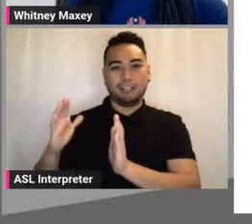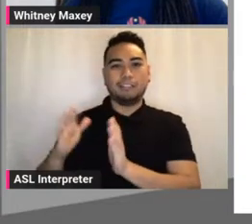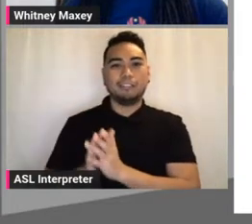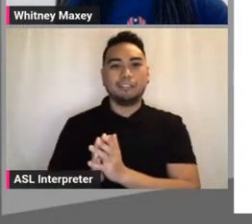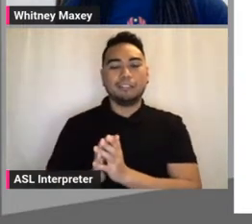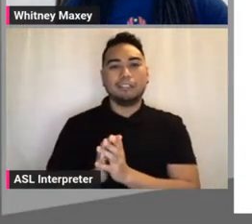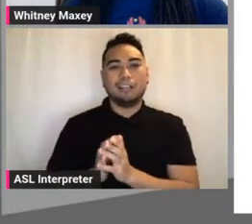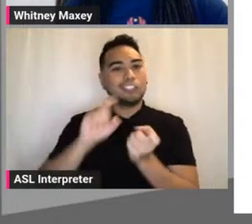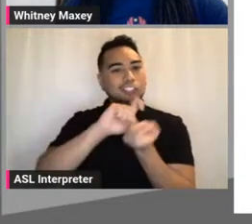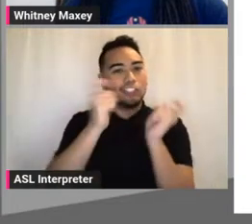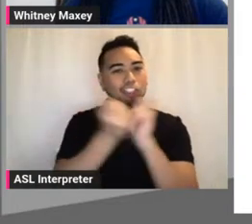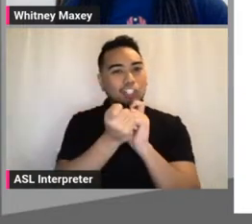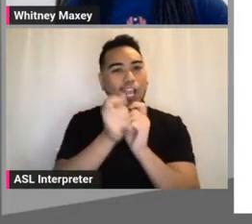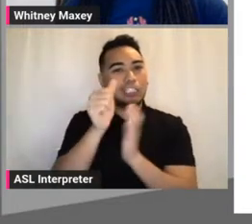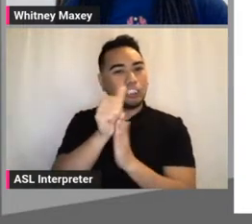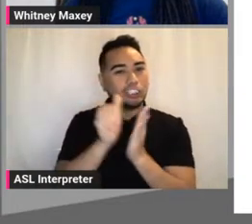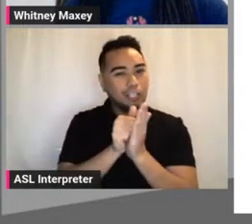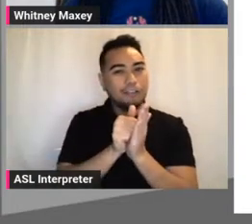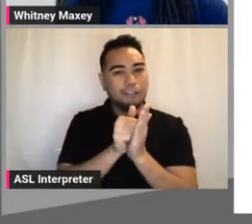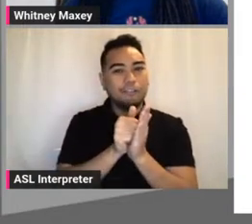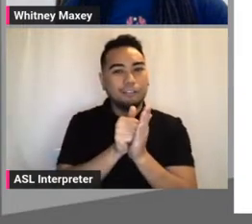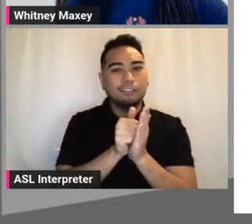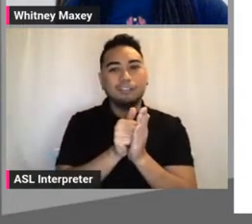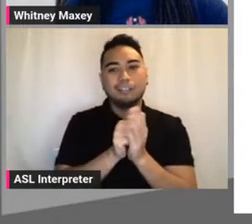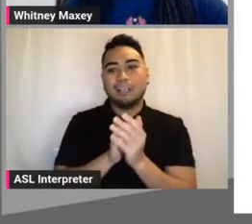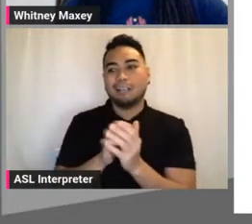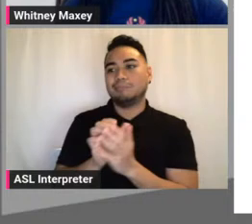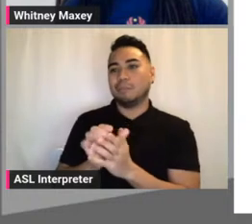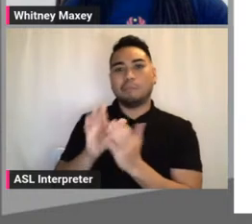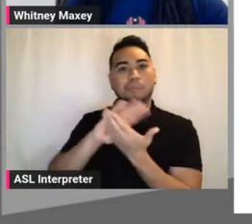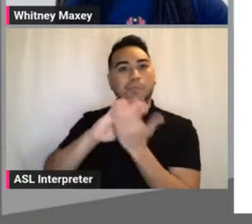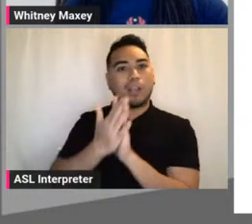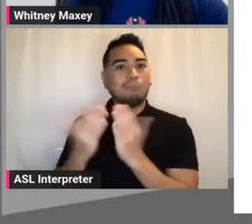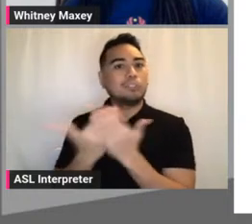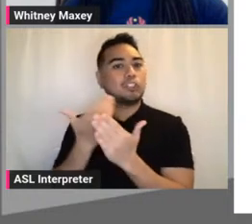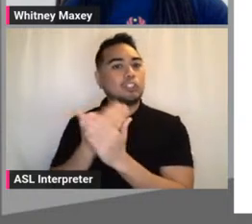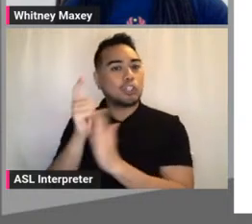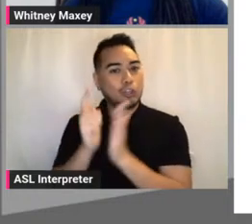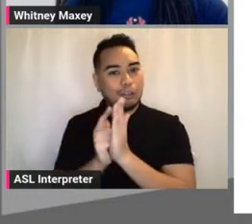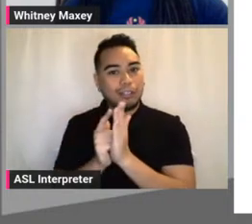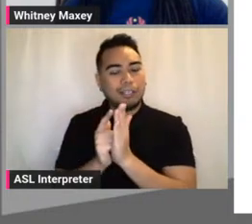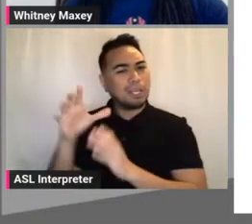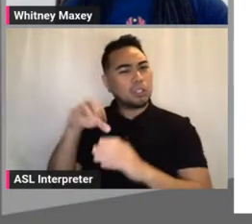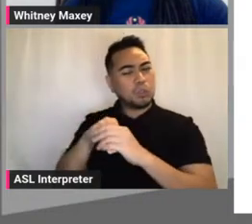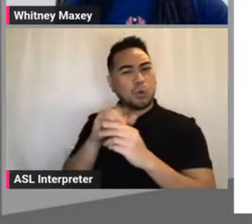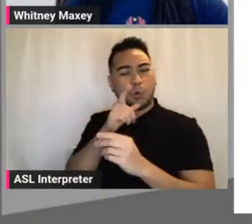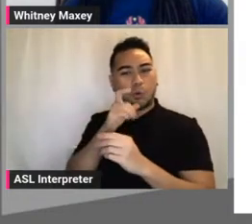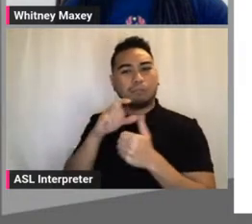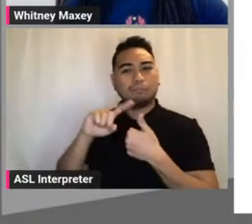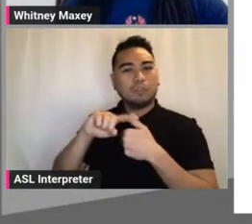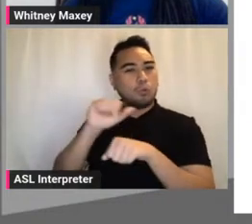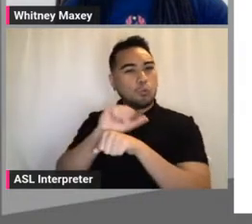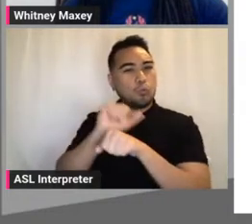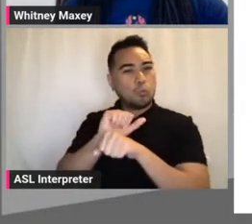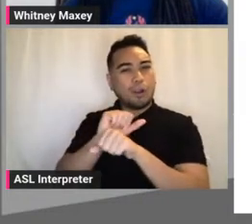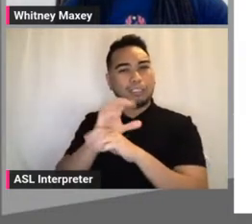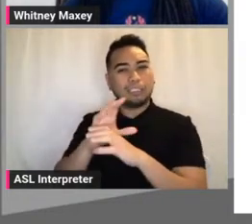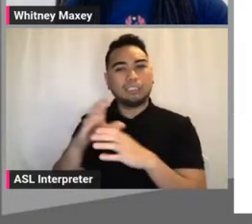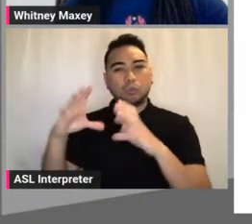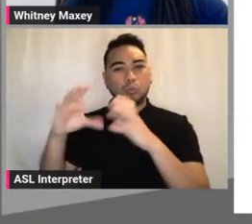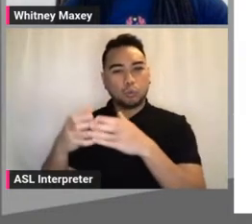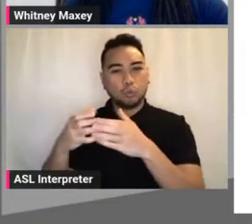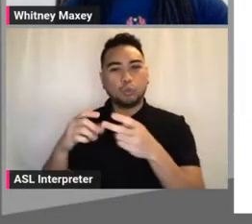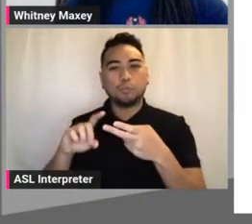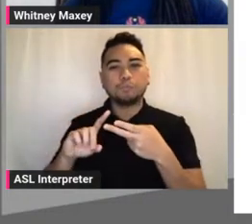new laws and programs. Now, these groups include the Working Families Party, Our Revolution,